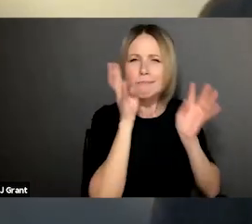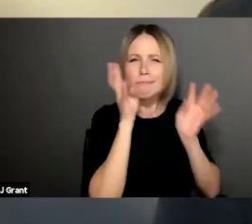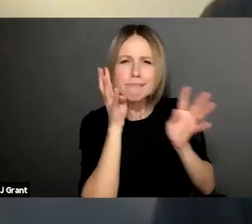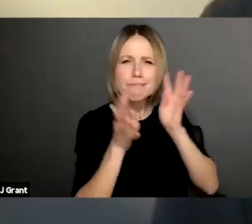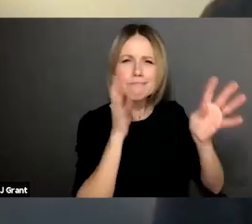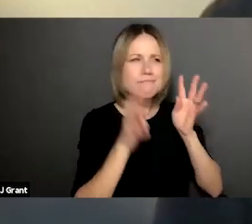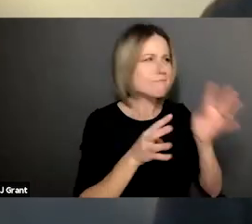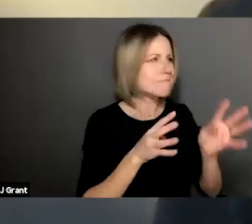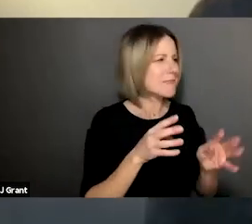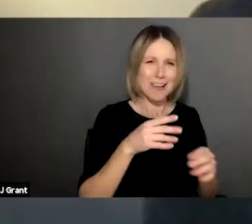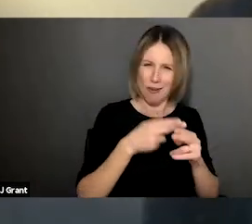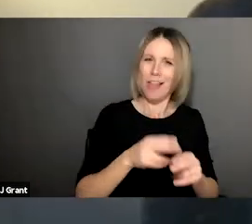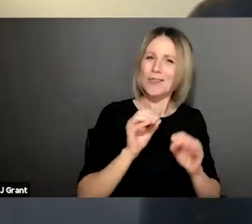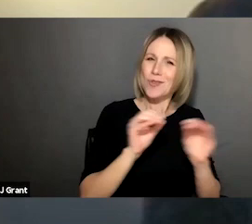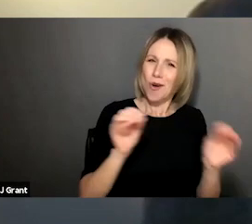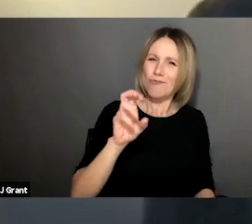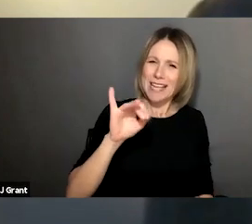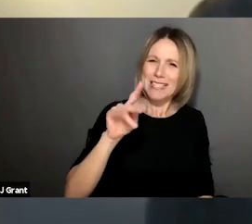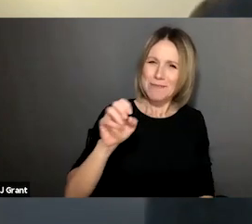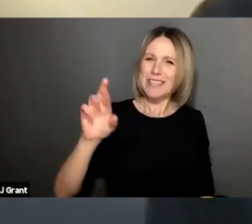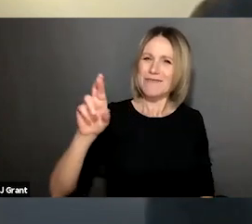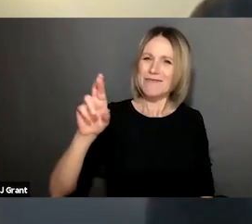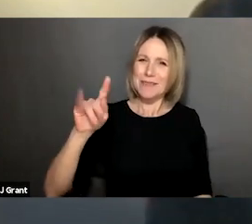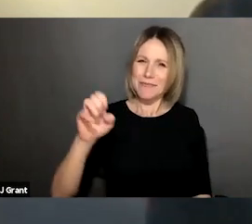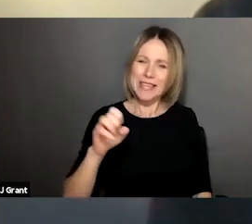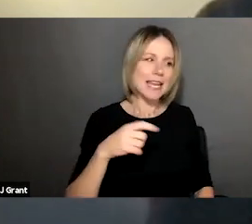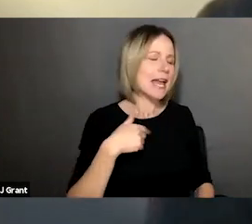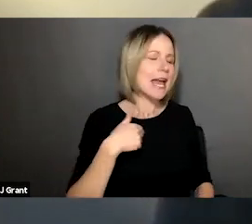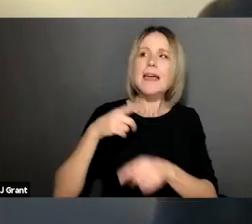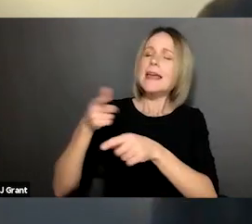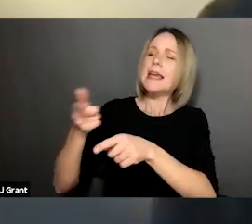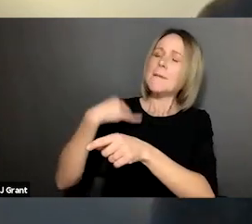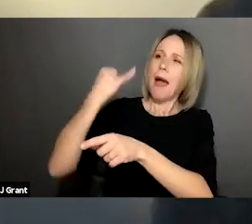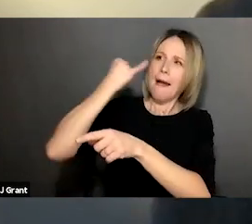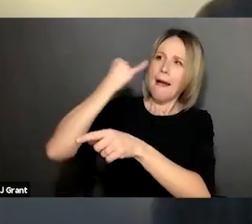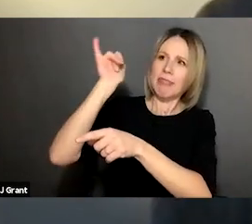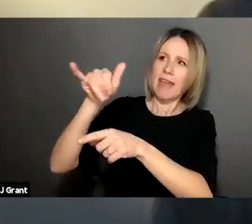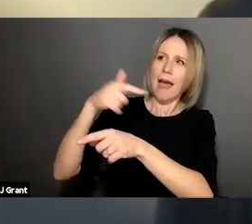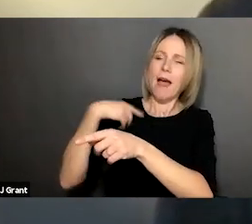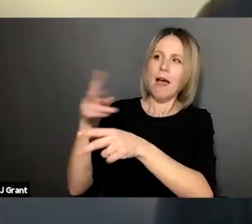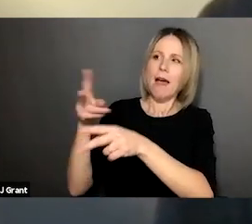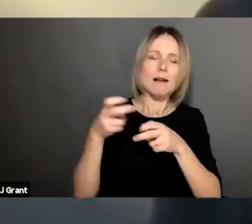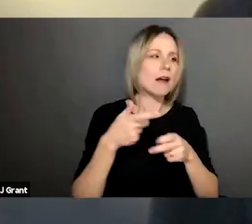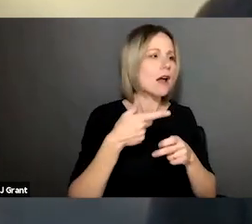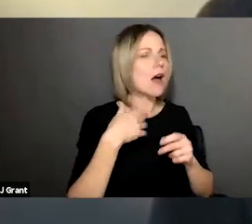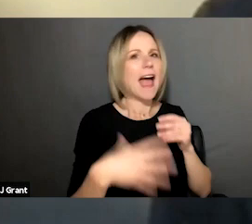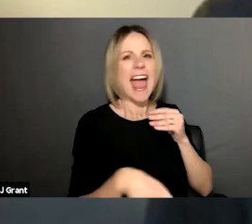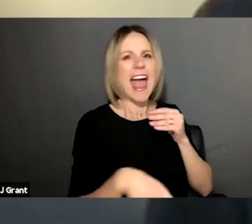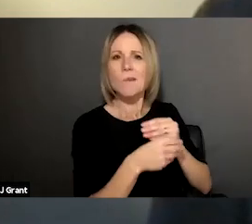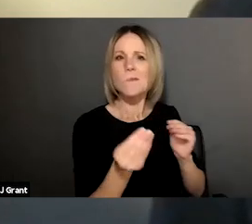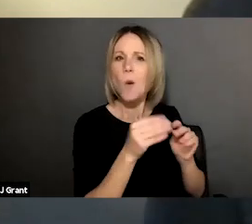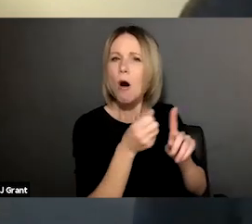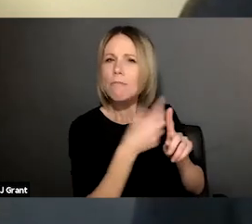a recipe that is inspired by the prompt, but is entirely my own. And it requires a little